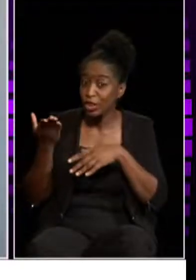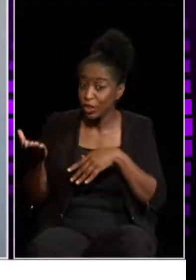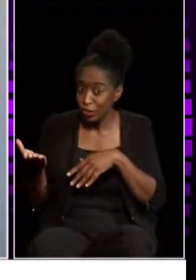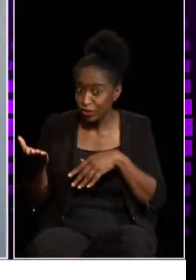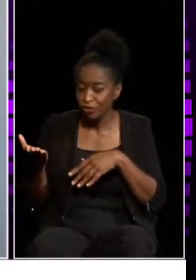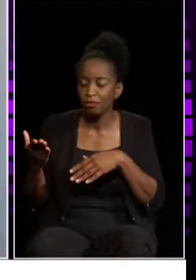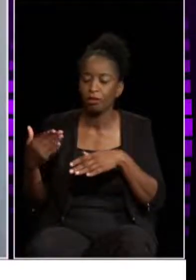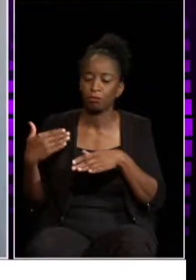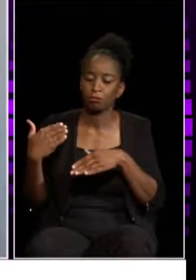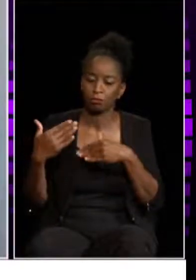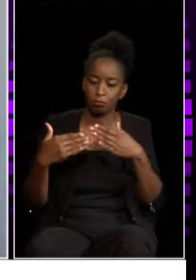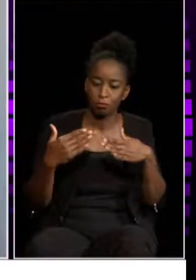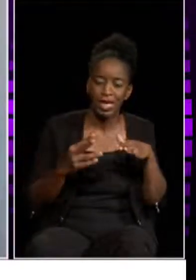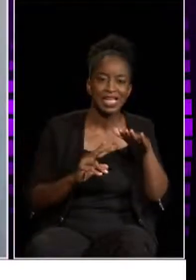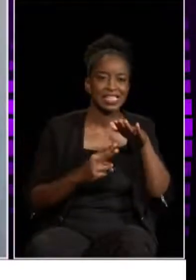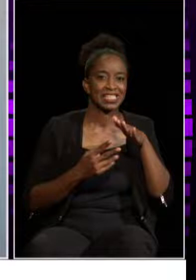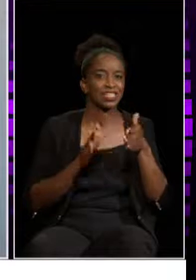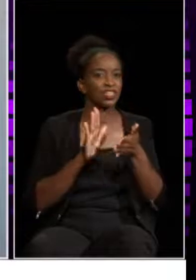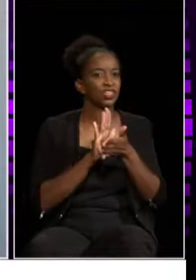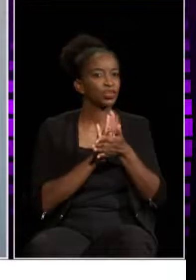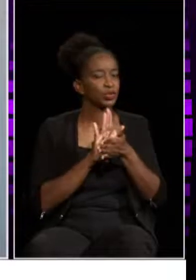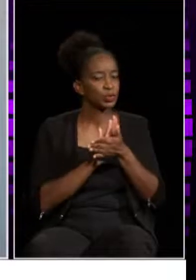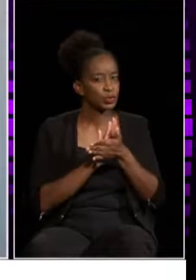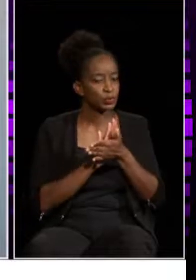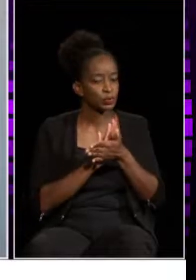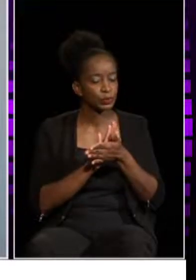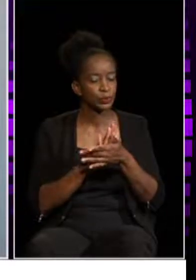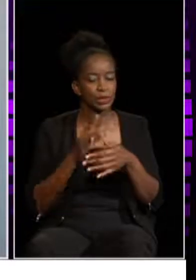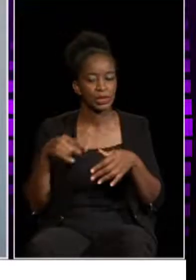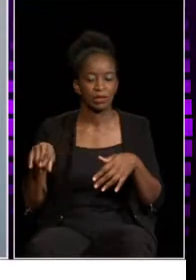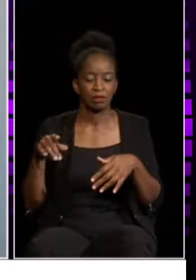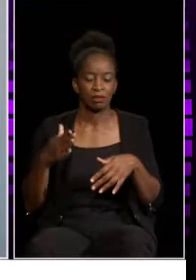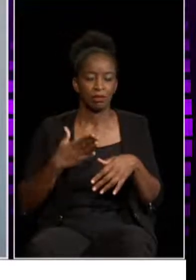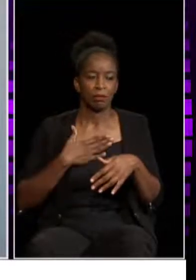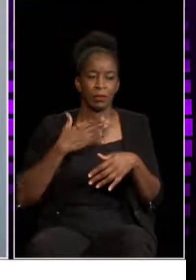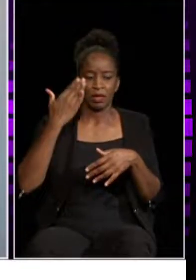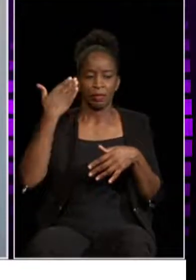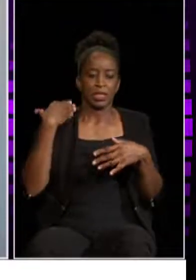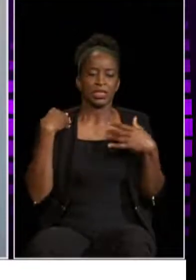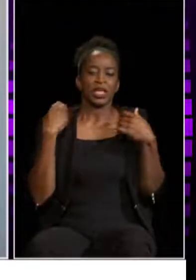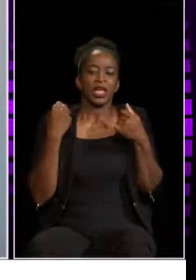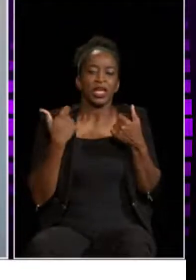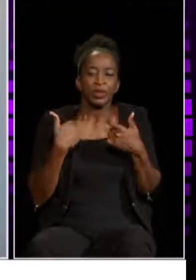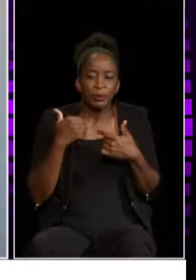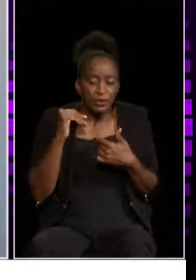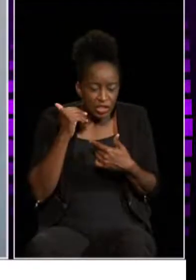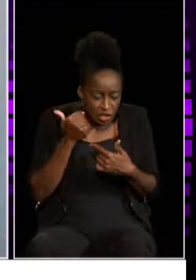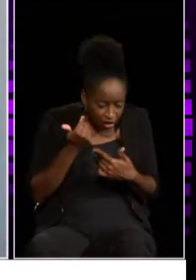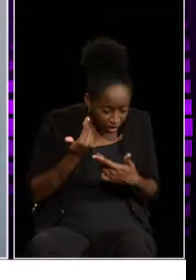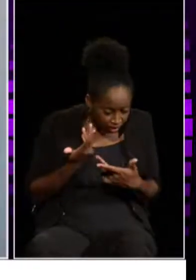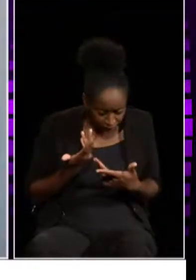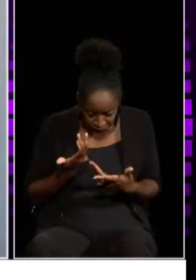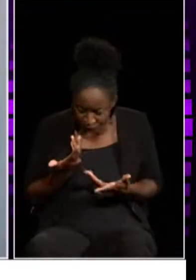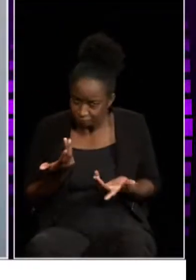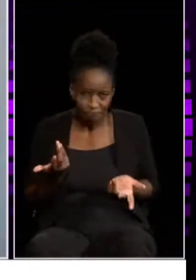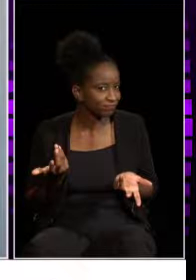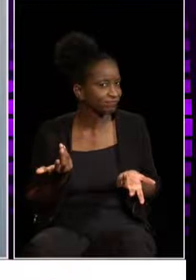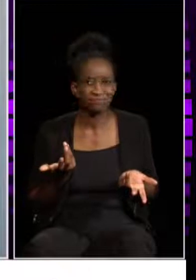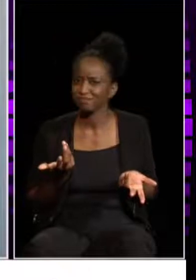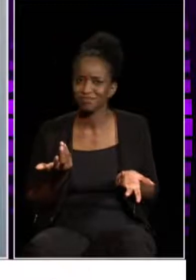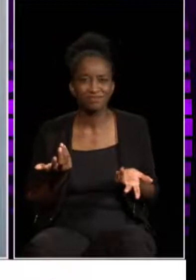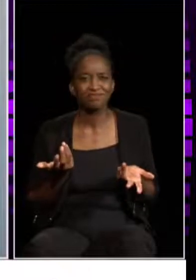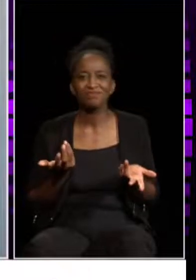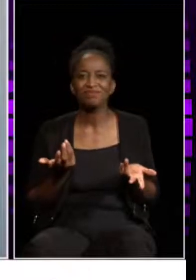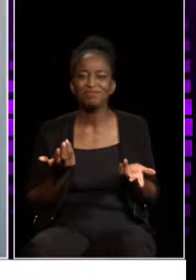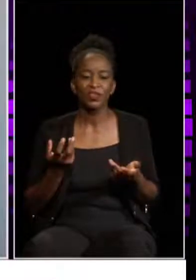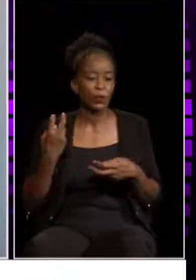speaking about their mental health, there is no stigma attached to it, and as a result it is easier to work through the